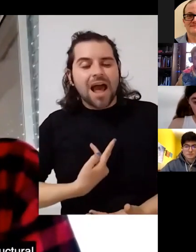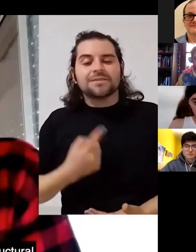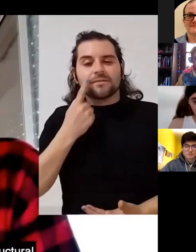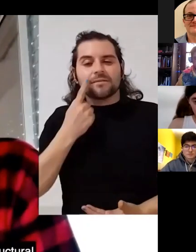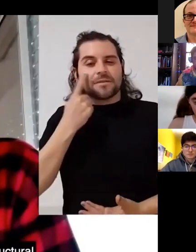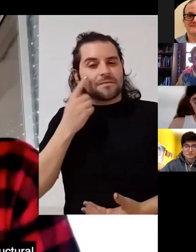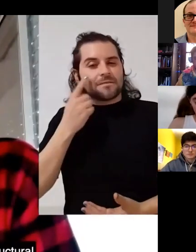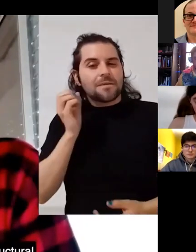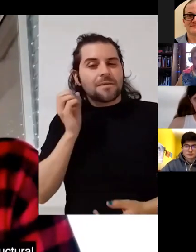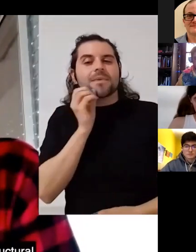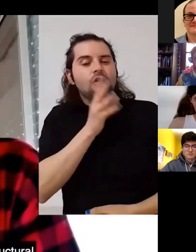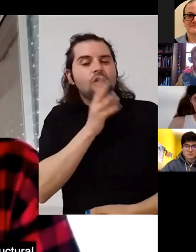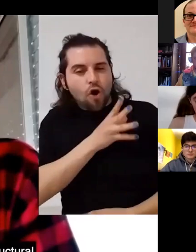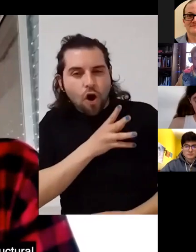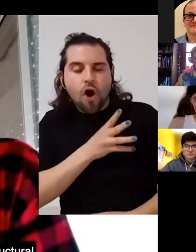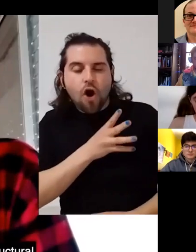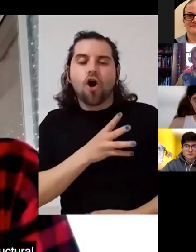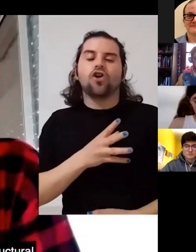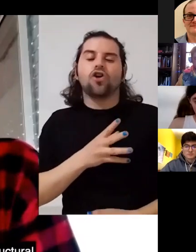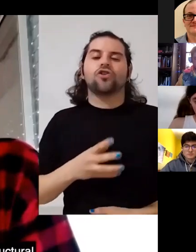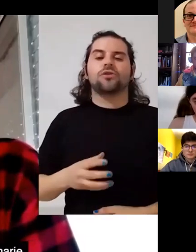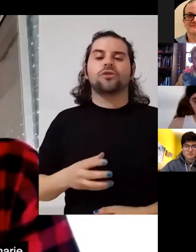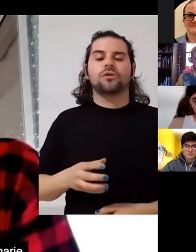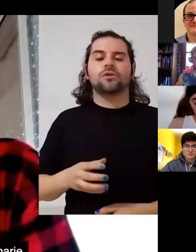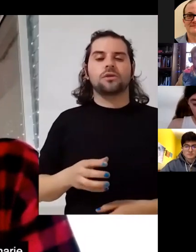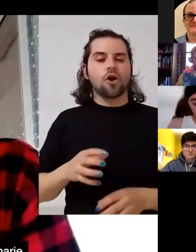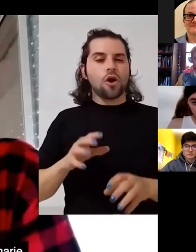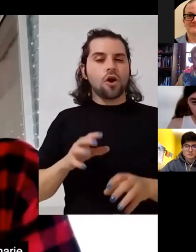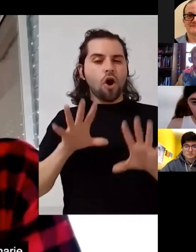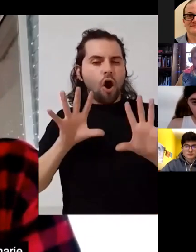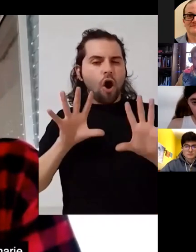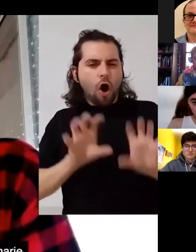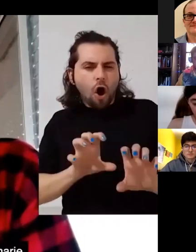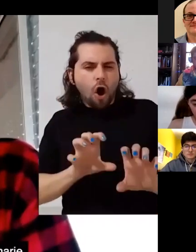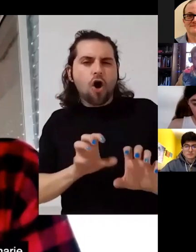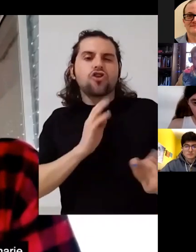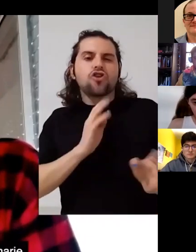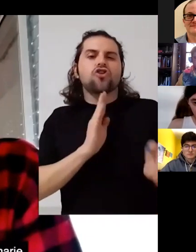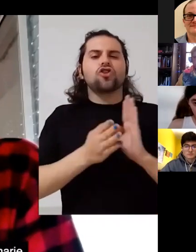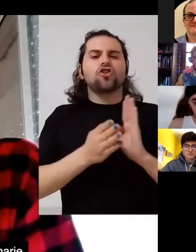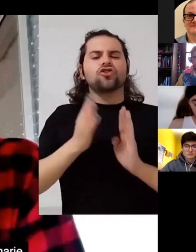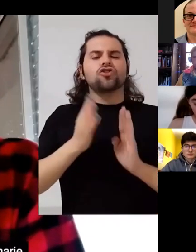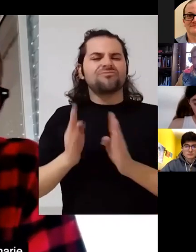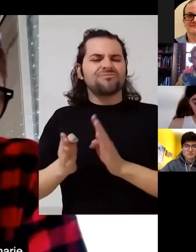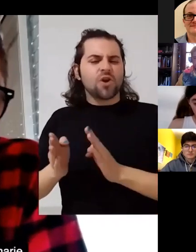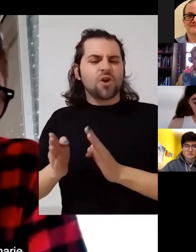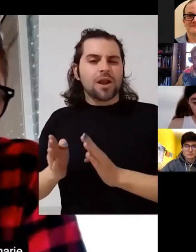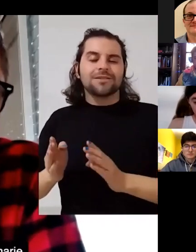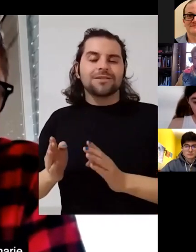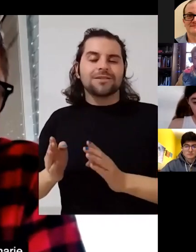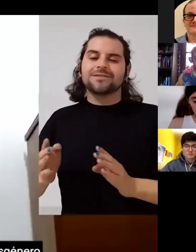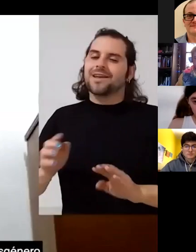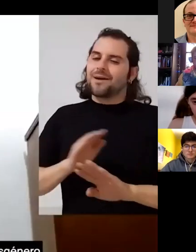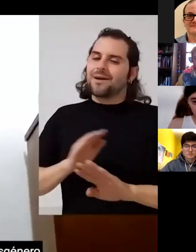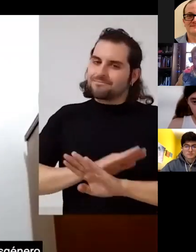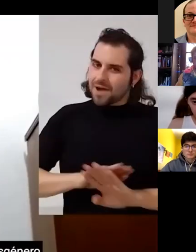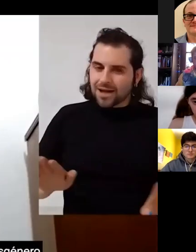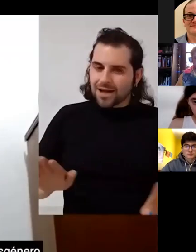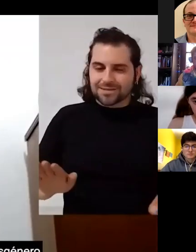enjoyable and free of violence and free of structural hatred towards